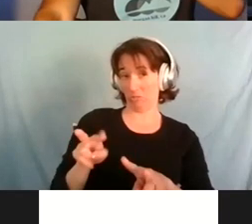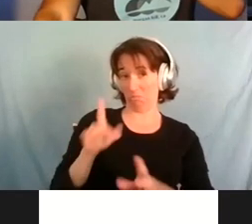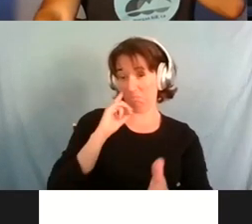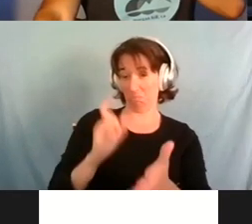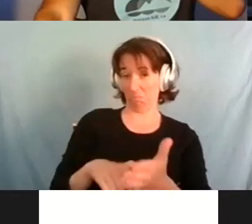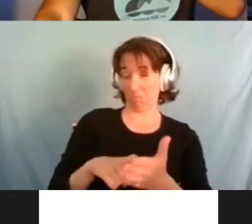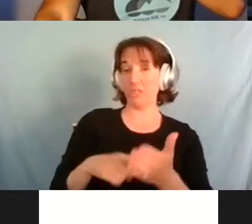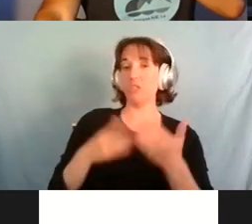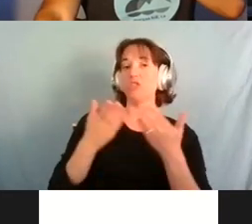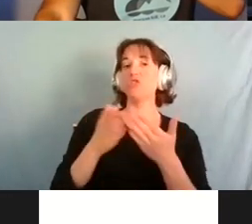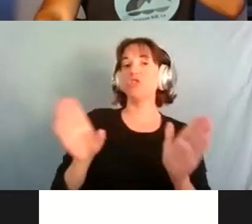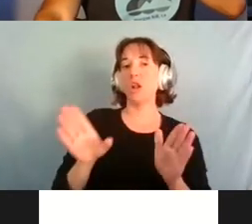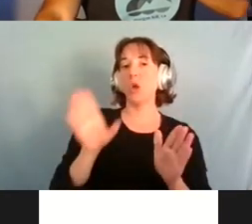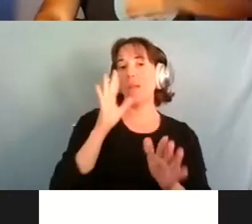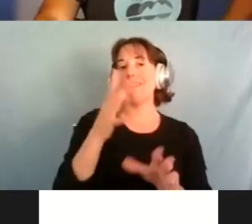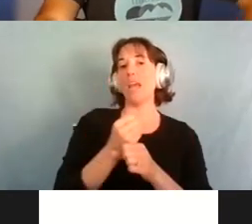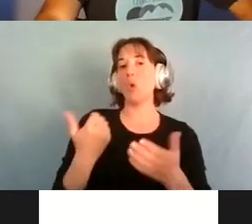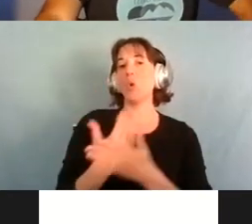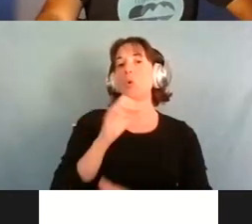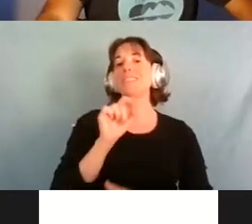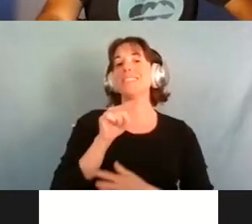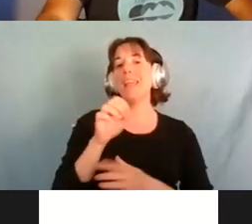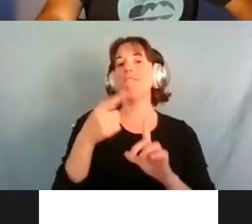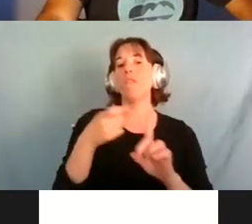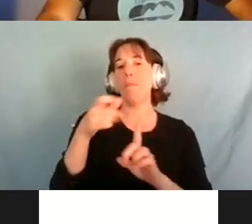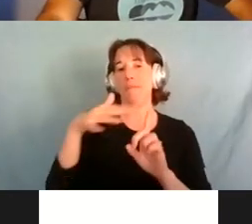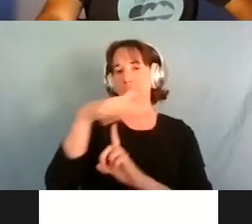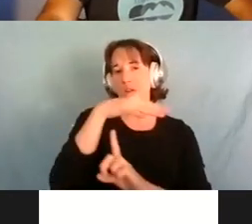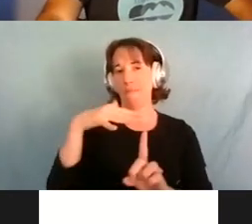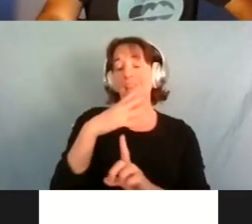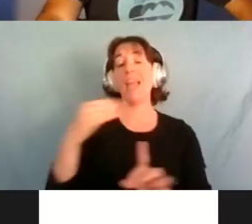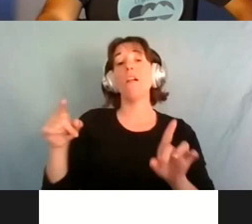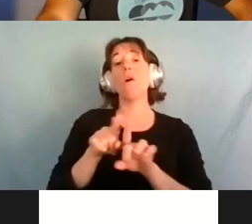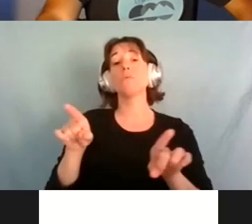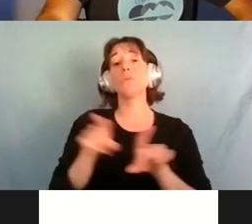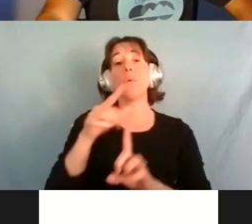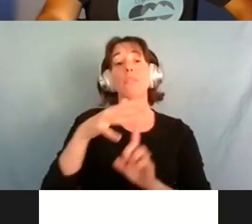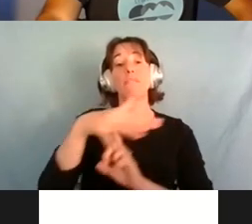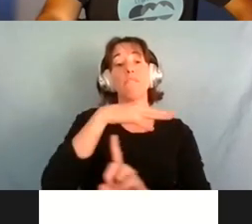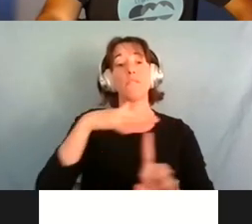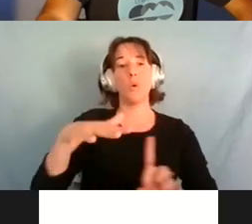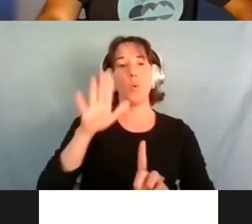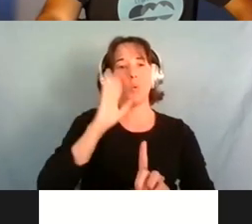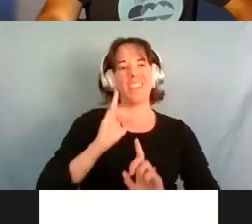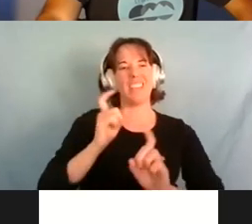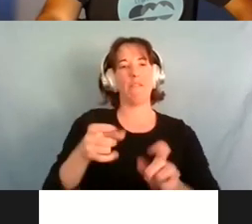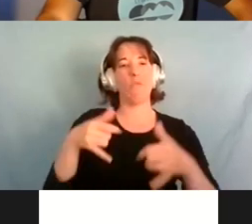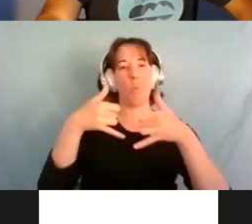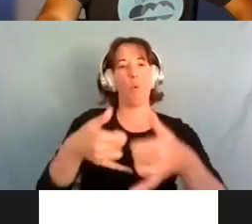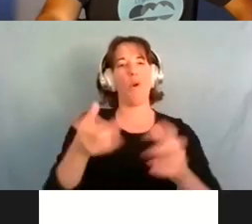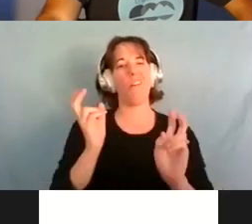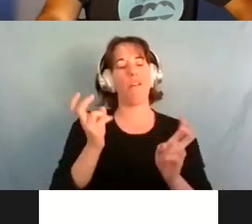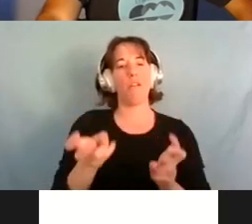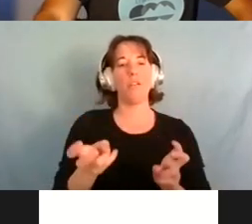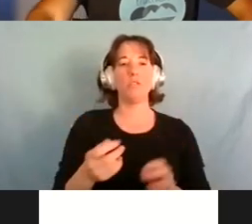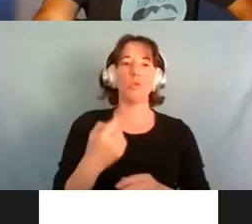new state from the board, from the environment, and also the environment will give it its reward. So those are the two kind of